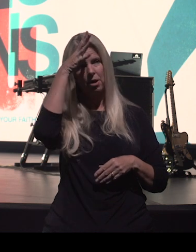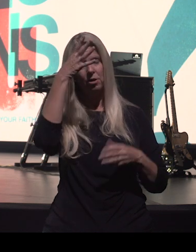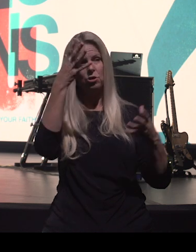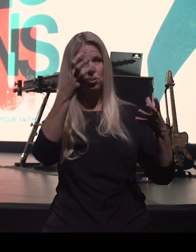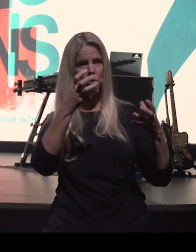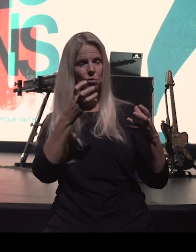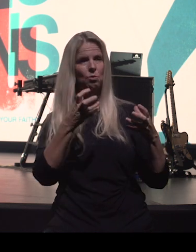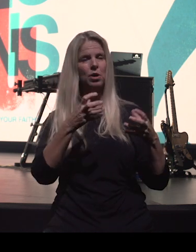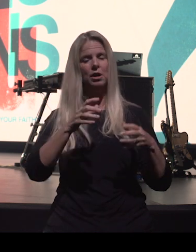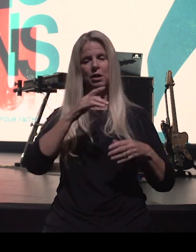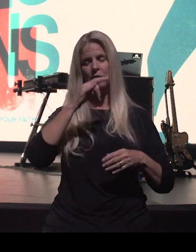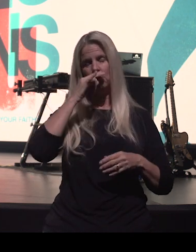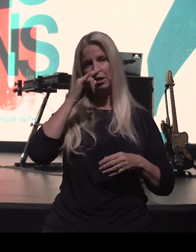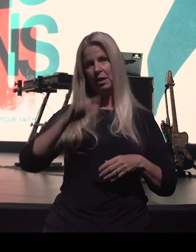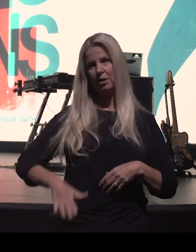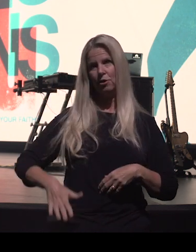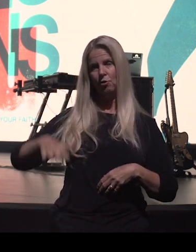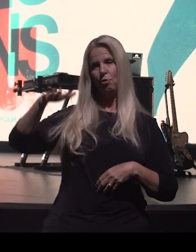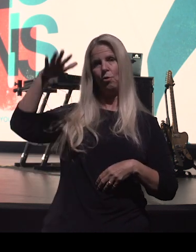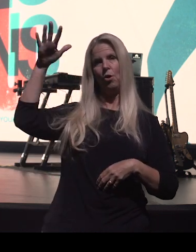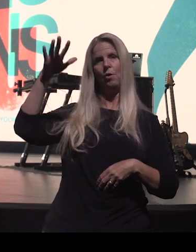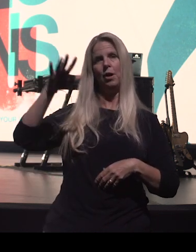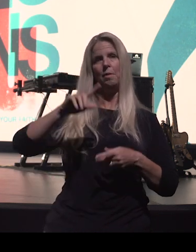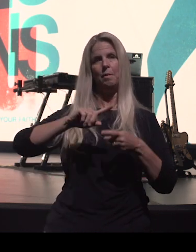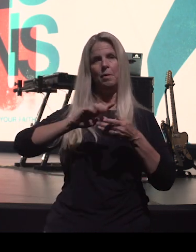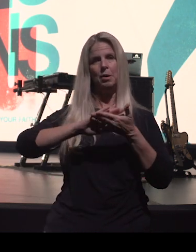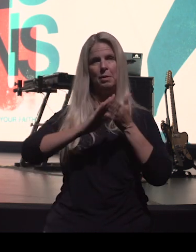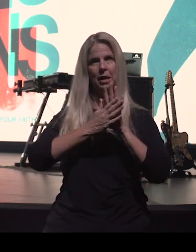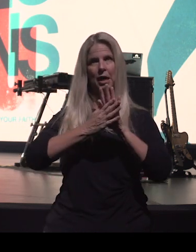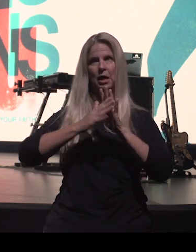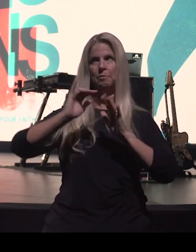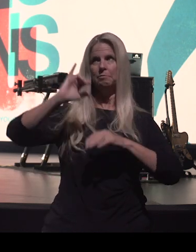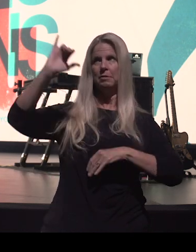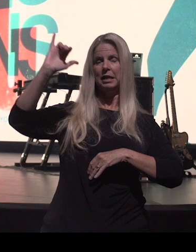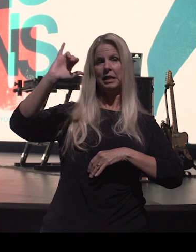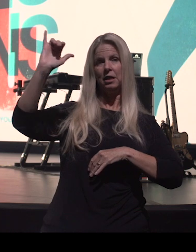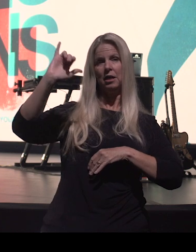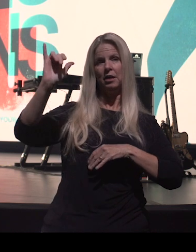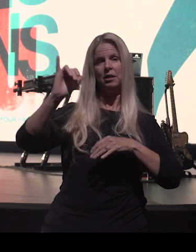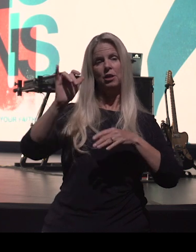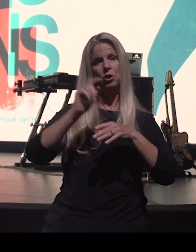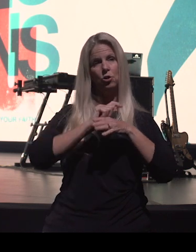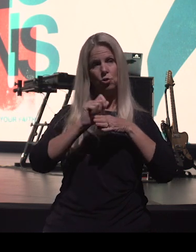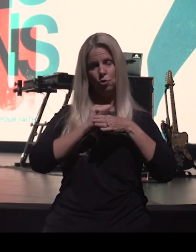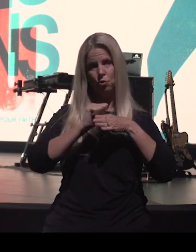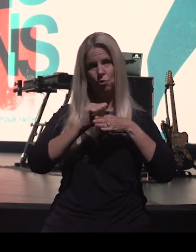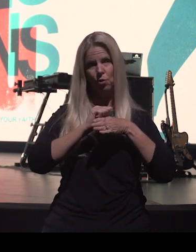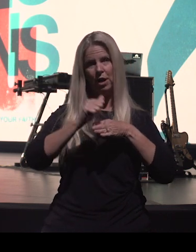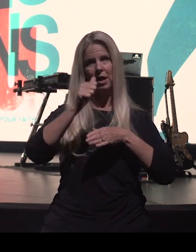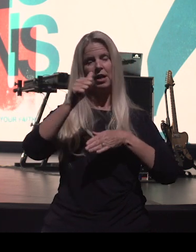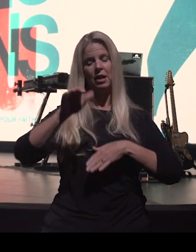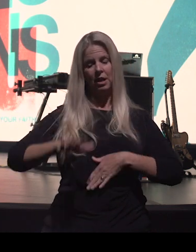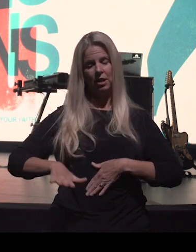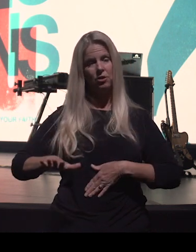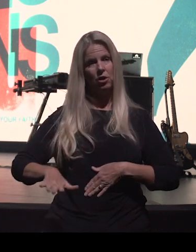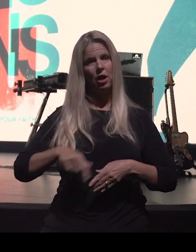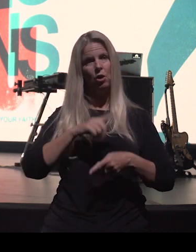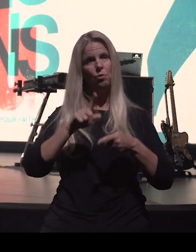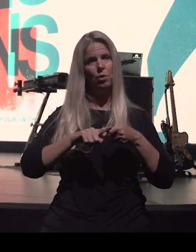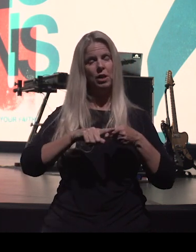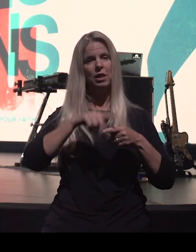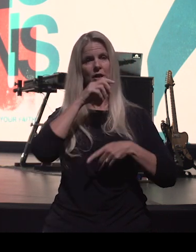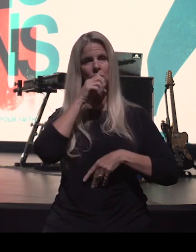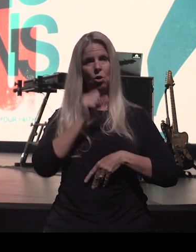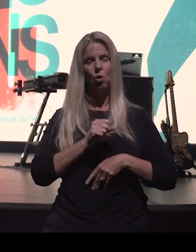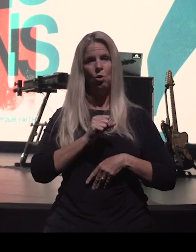grow up to be godly kids? Well, train up a child in the way he should go. Train. And even when he's old, he won't depart from